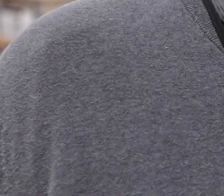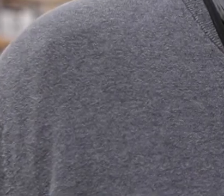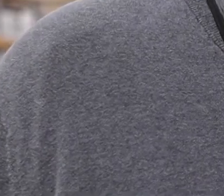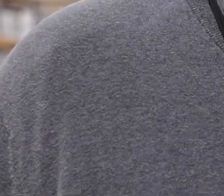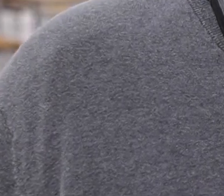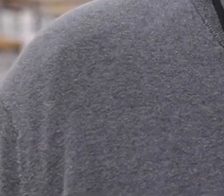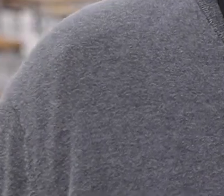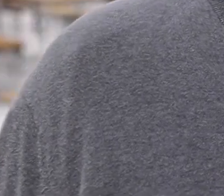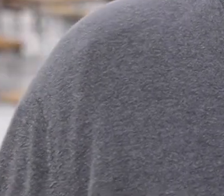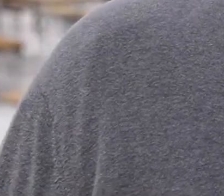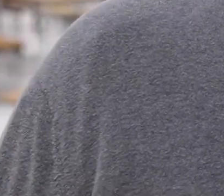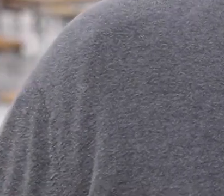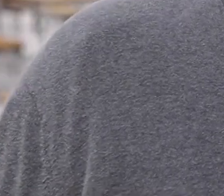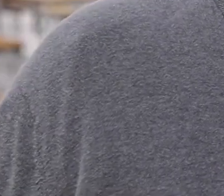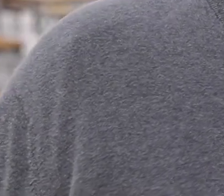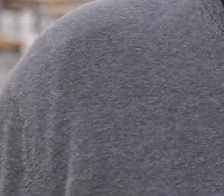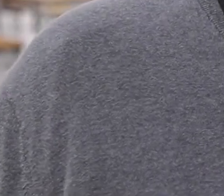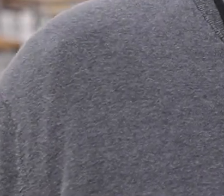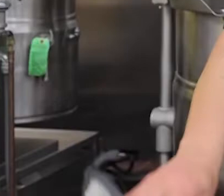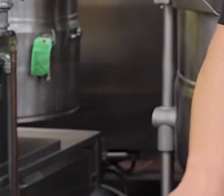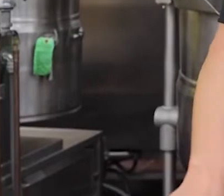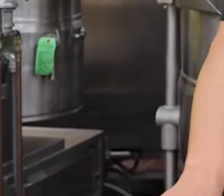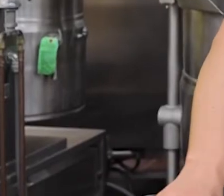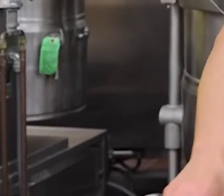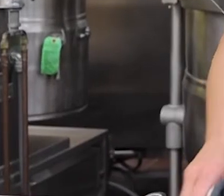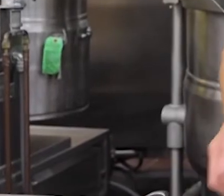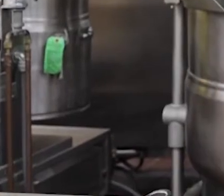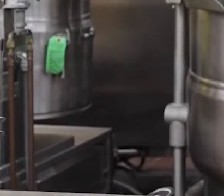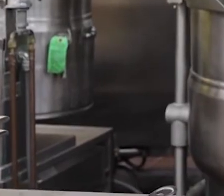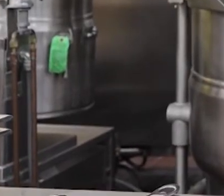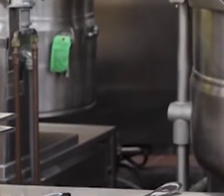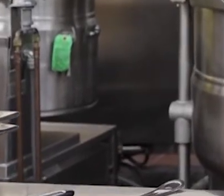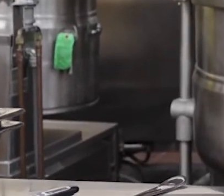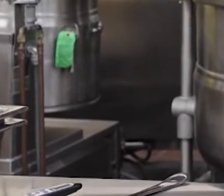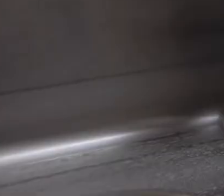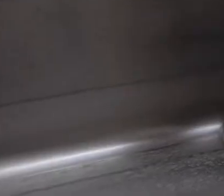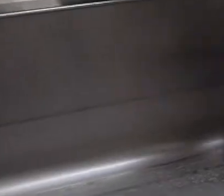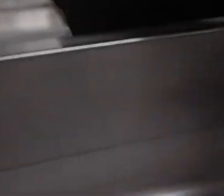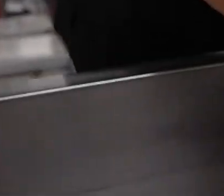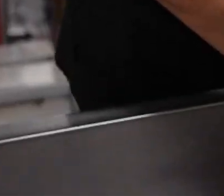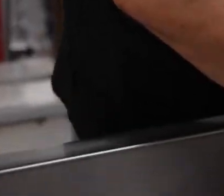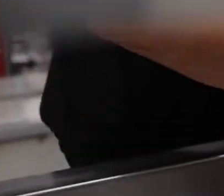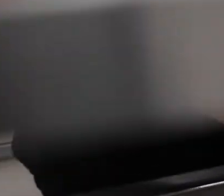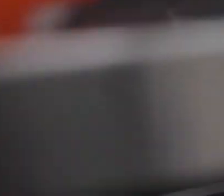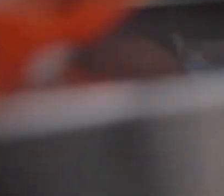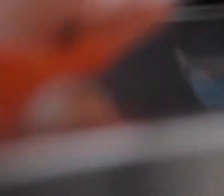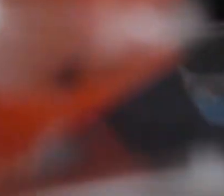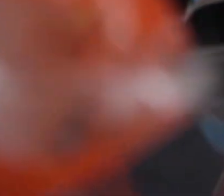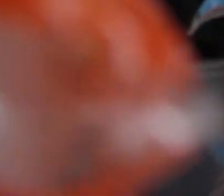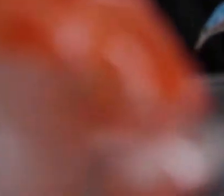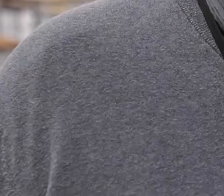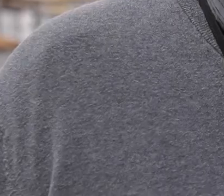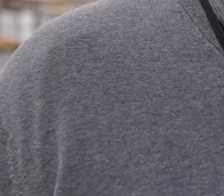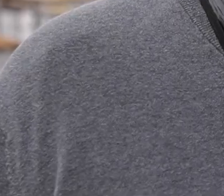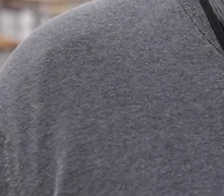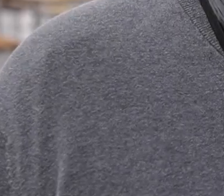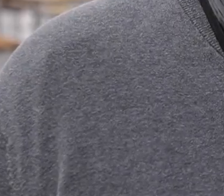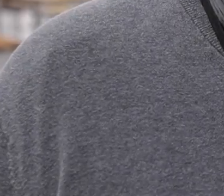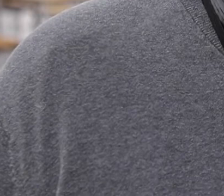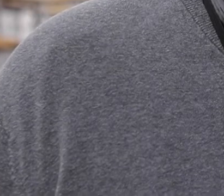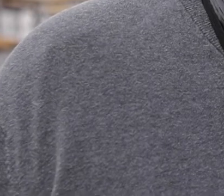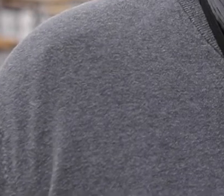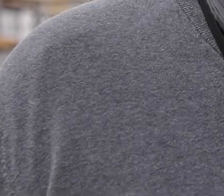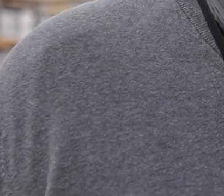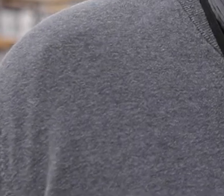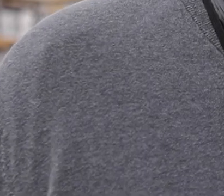Para Evie is a great candidate for ESP of the Year. Clear Spring Middle School has a brand new staff this year, so she's been a